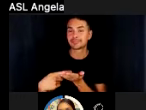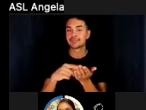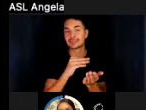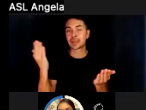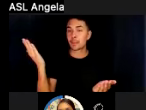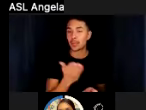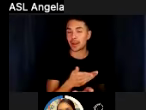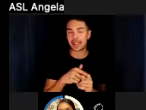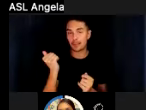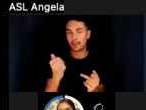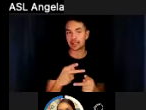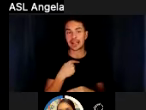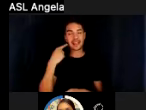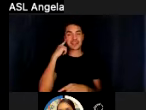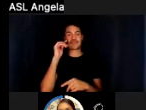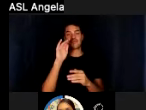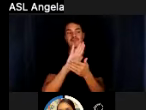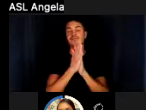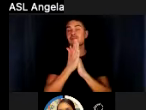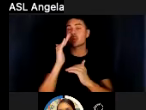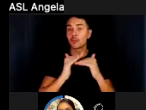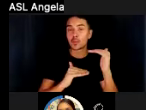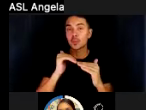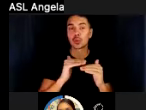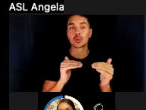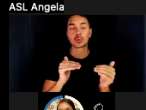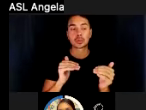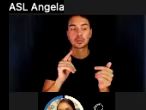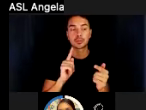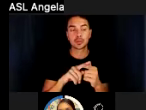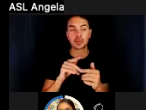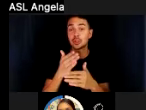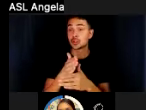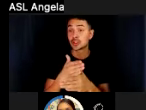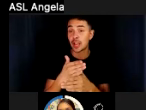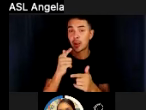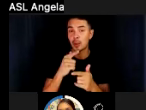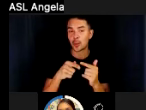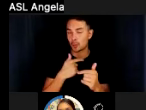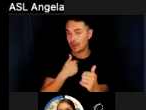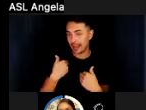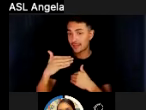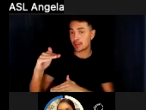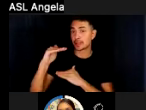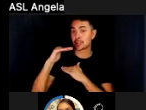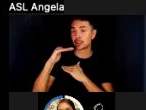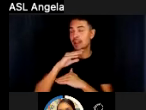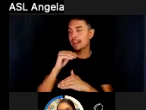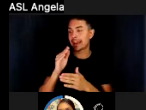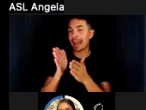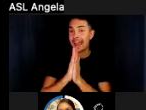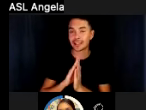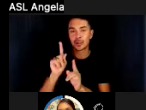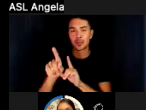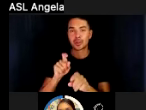that back. I think being comfortable to both share when we have limitations, and ask questions